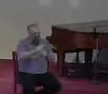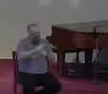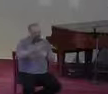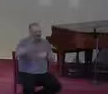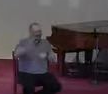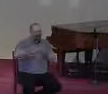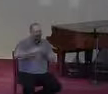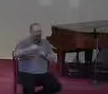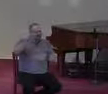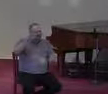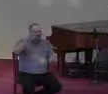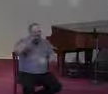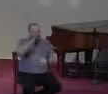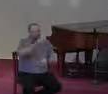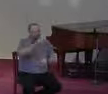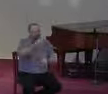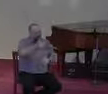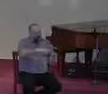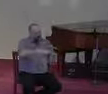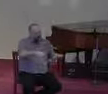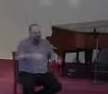children.